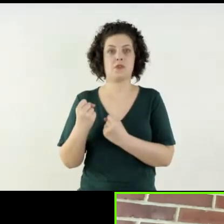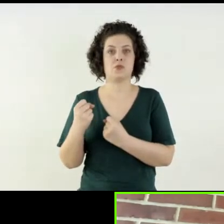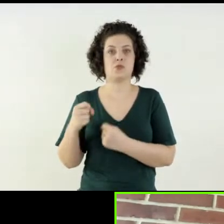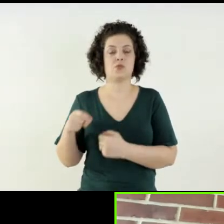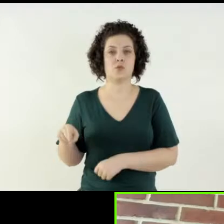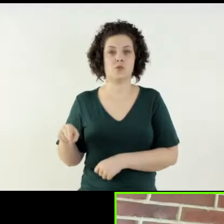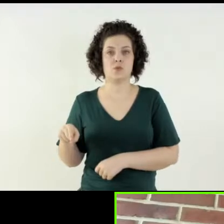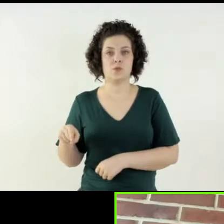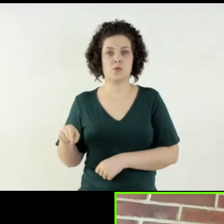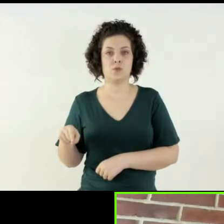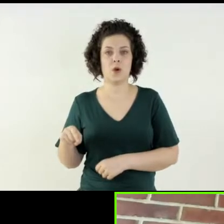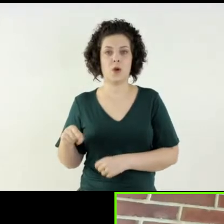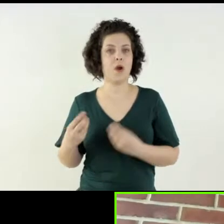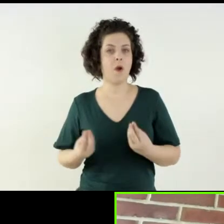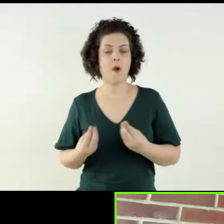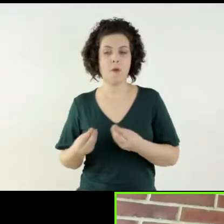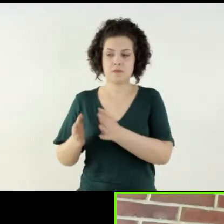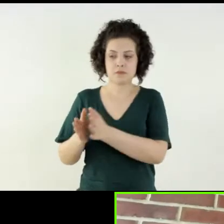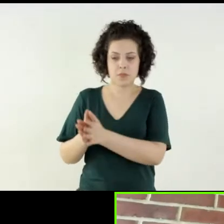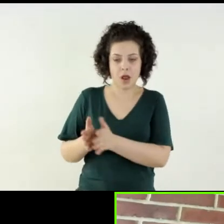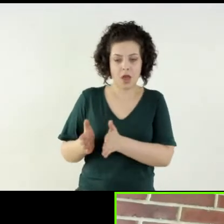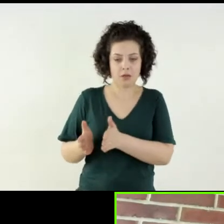like. And so it might,